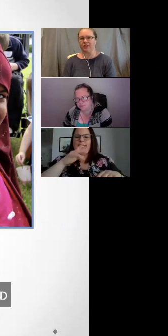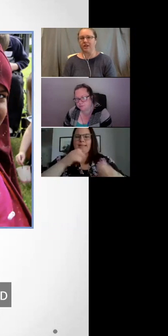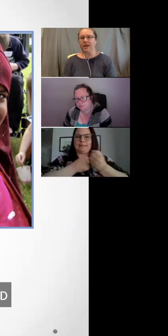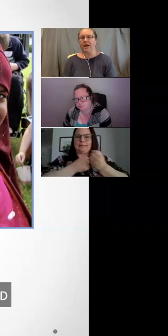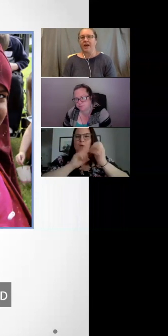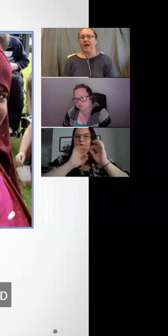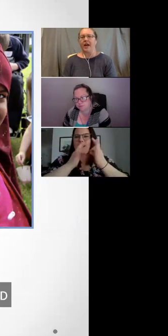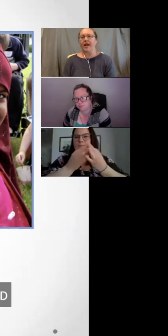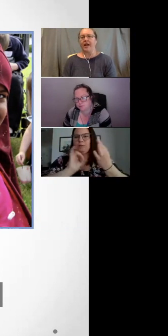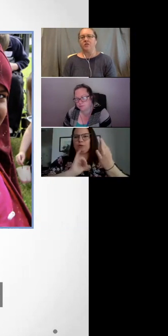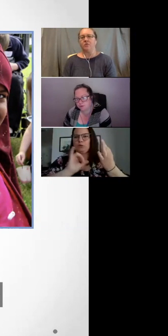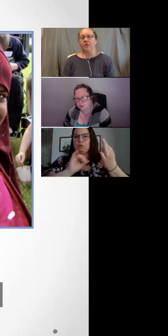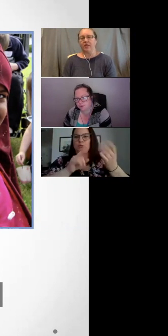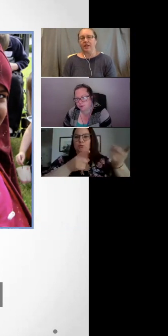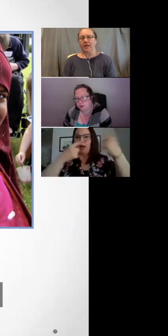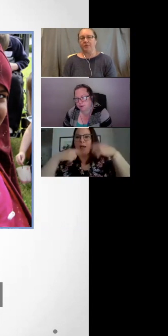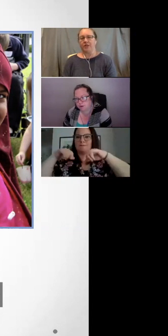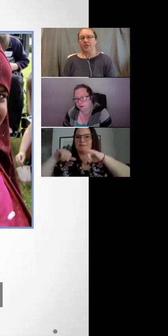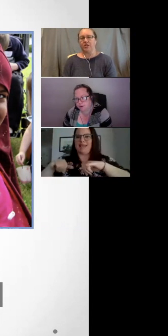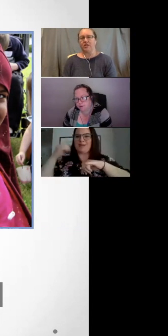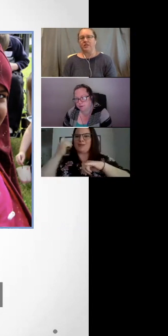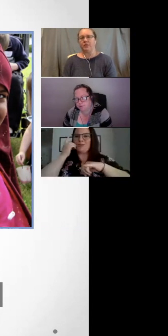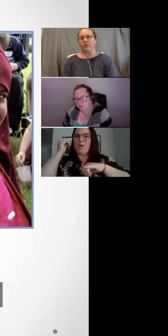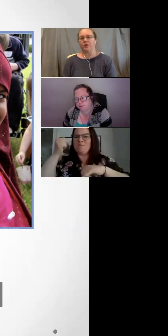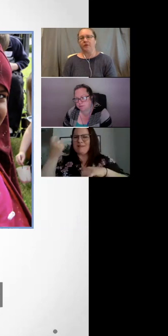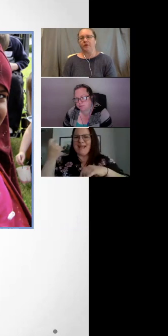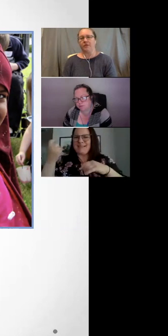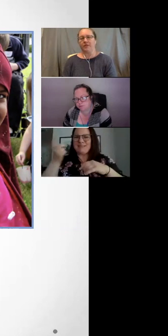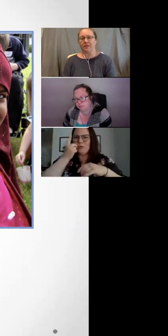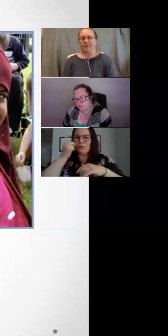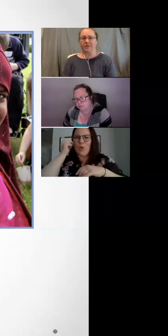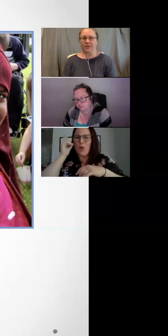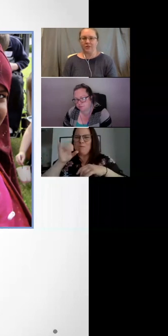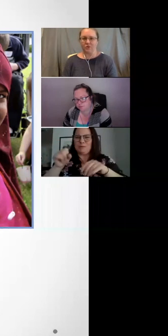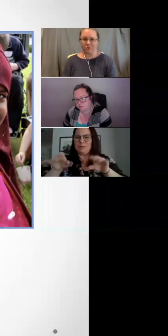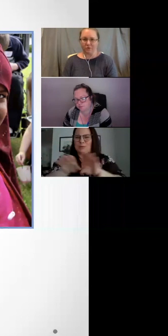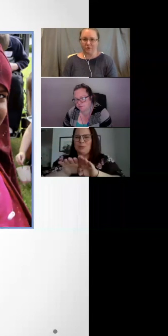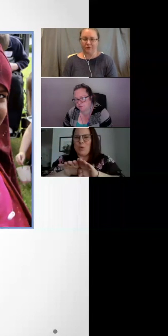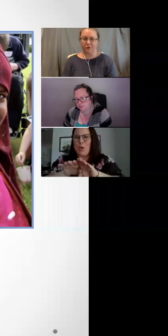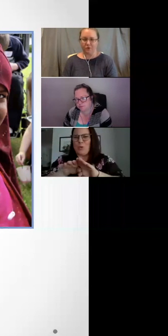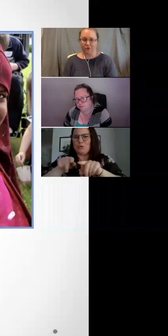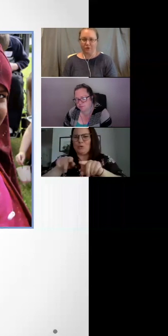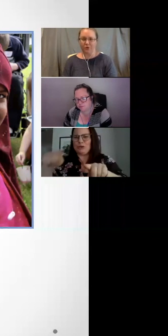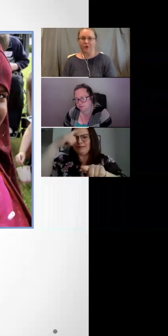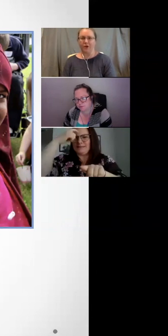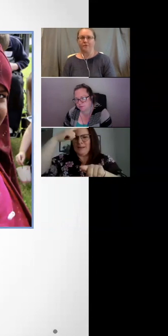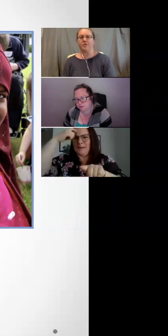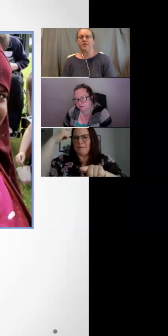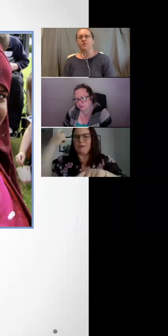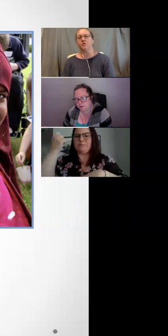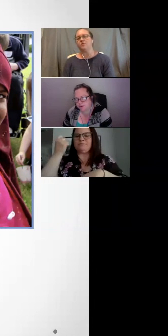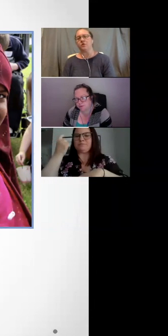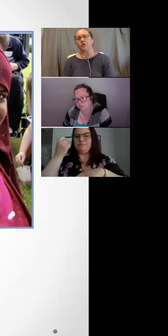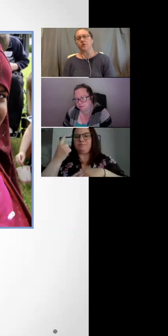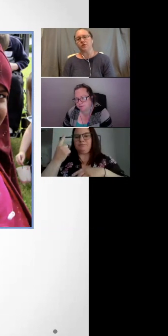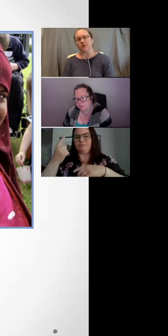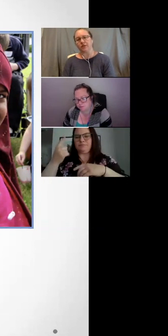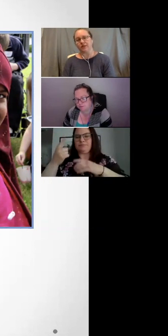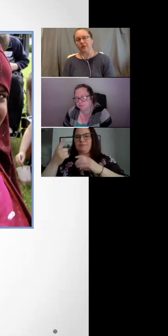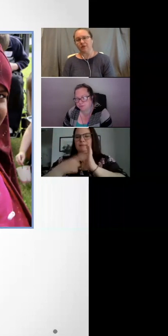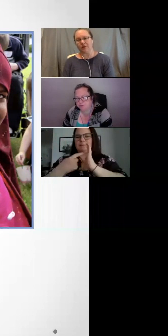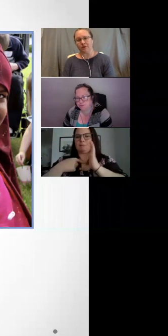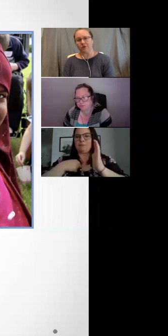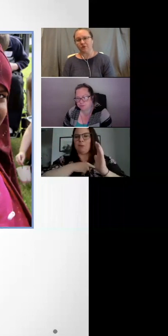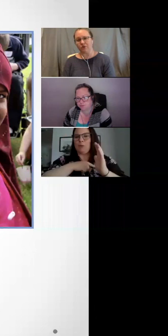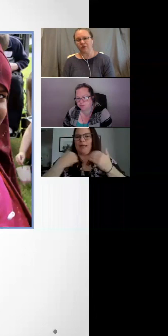year. And we at PDHHS support families to come and stay at the dorms for those programs. The dorms are closed during the